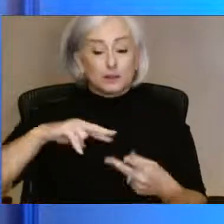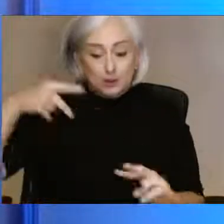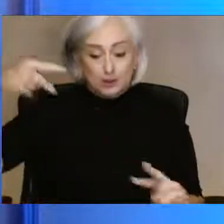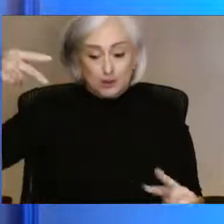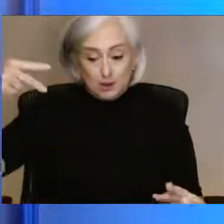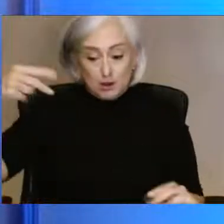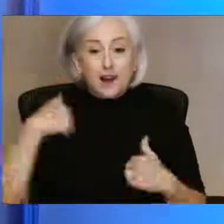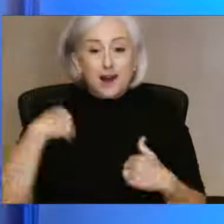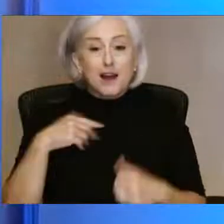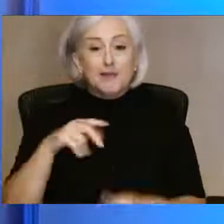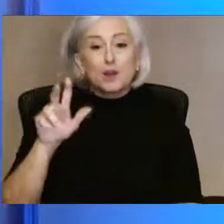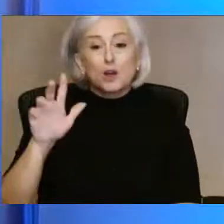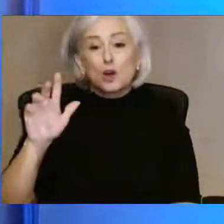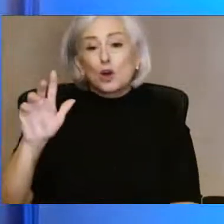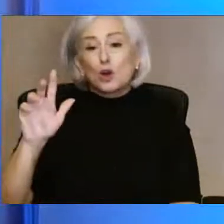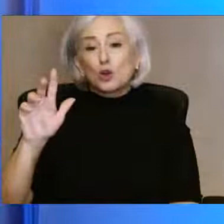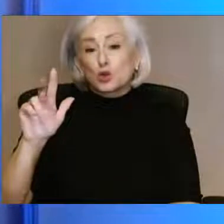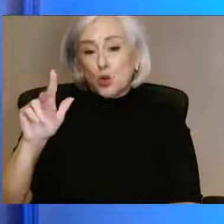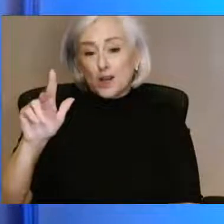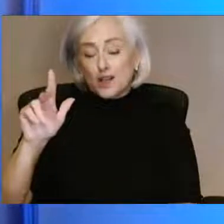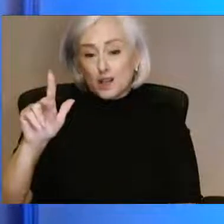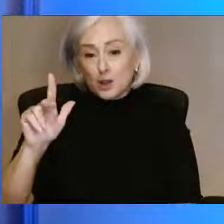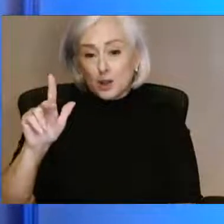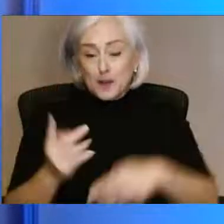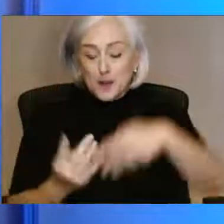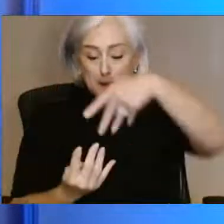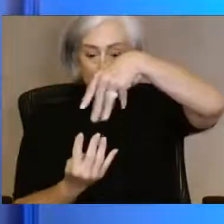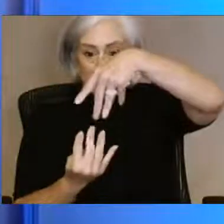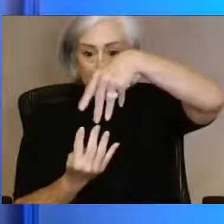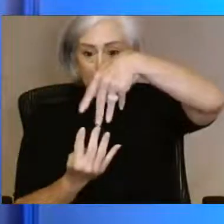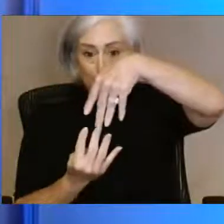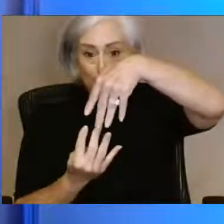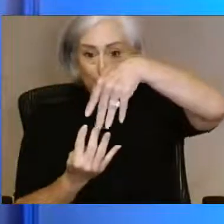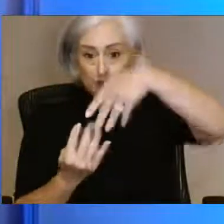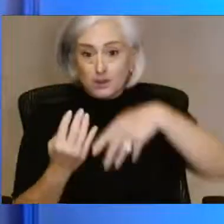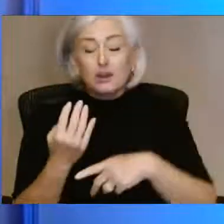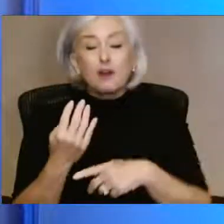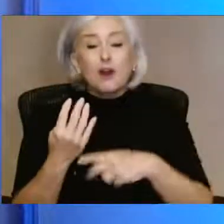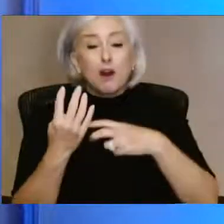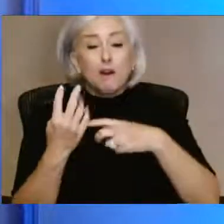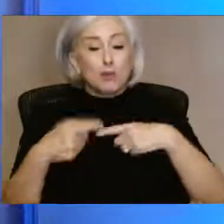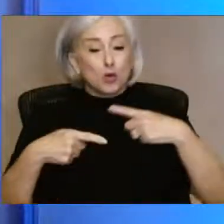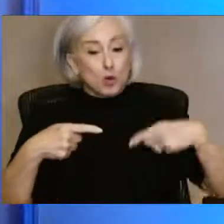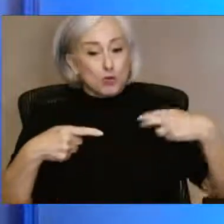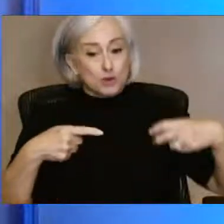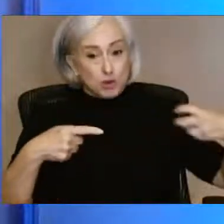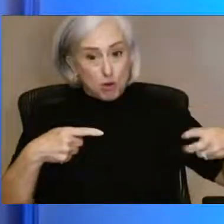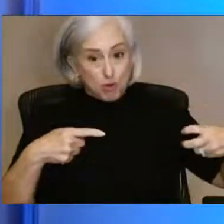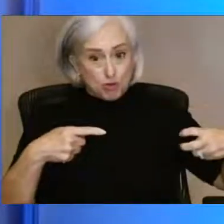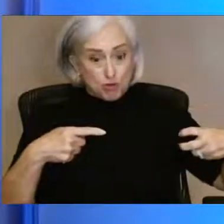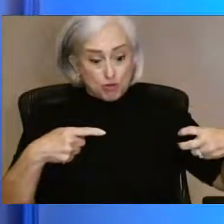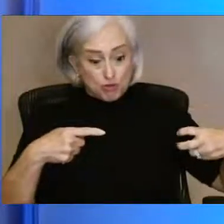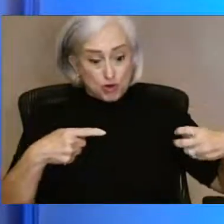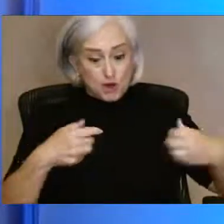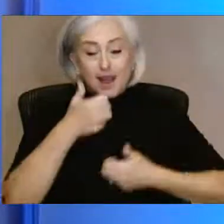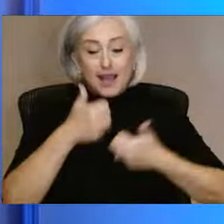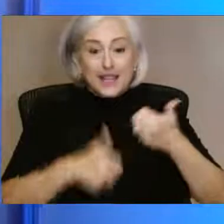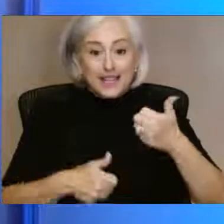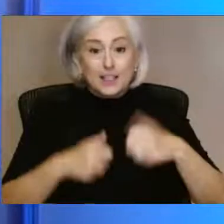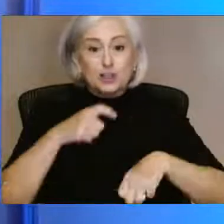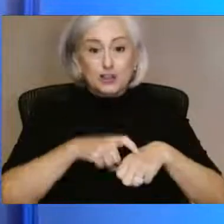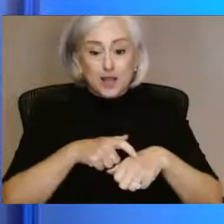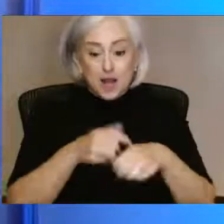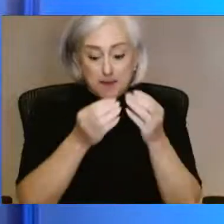divides, those chromosomes have to be transmitted from cell to cell because they really contain the information that's the blueprint of